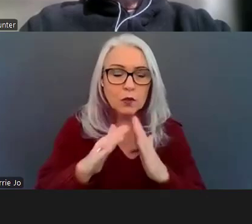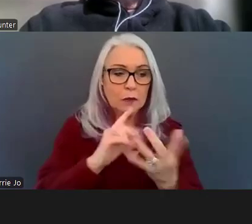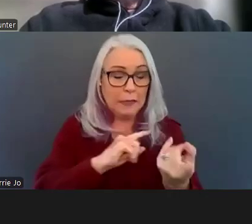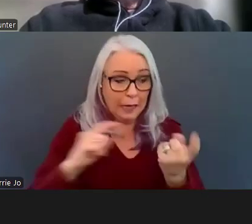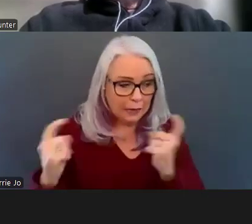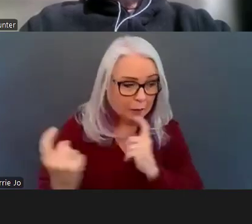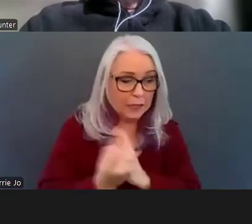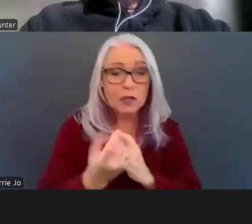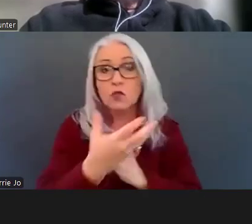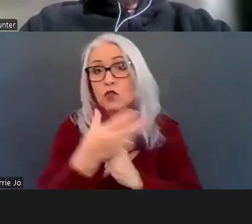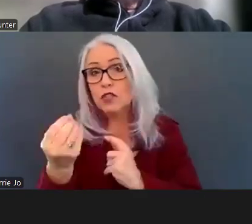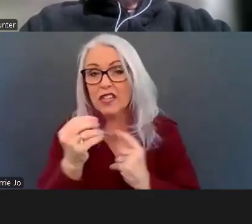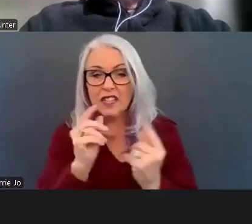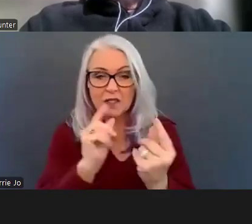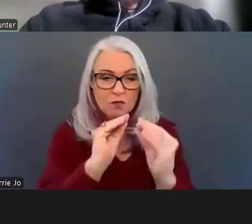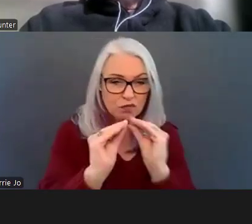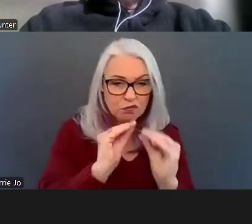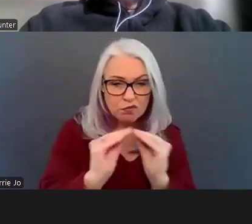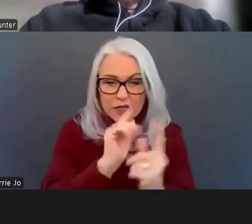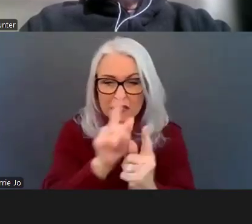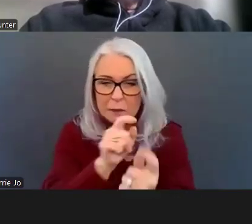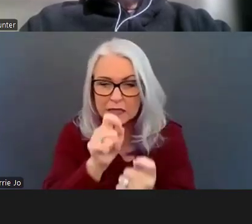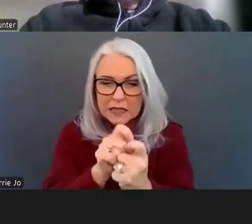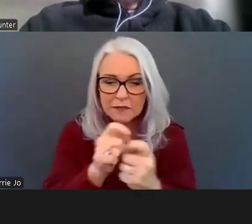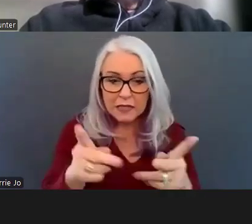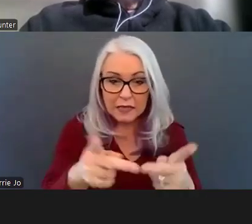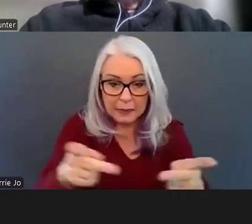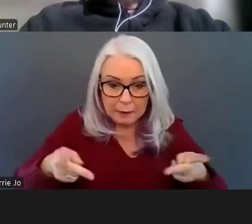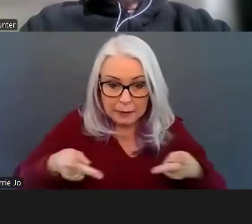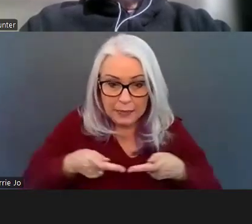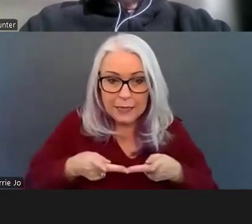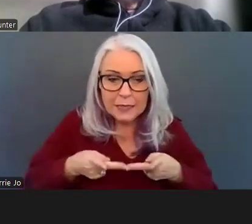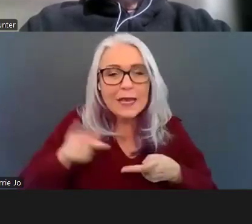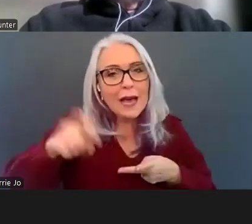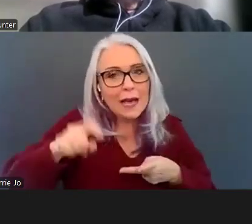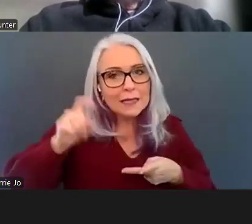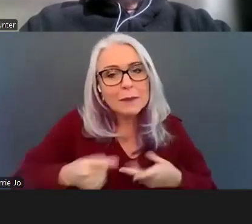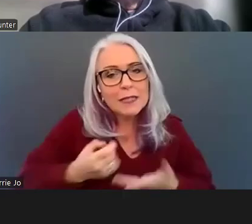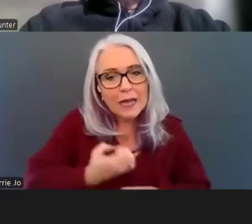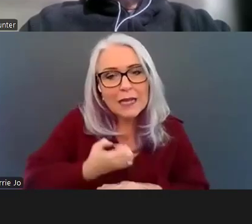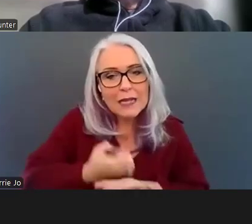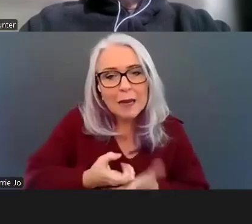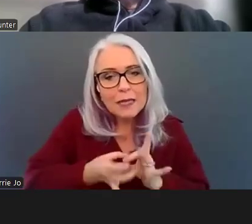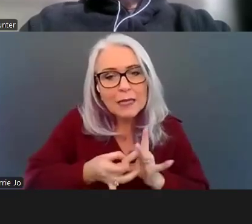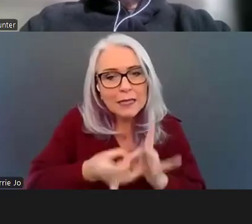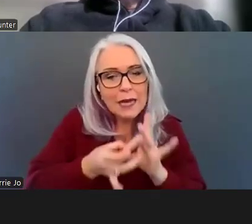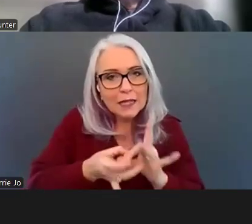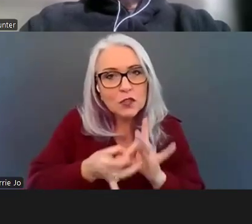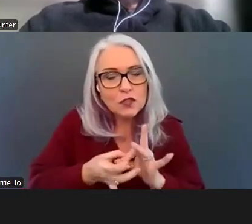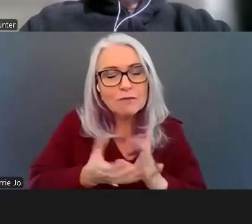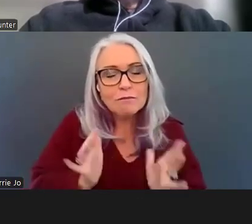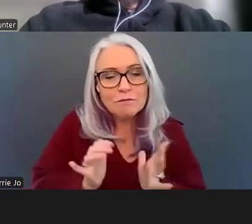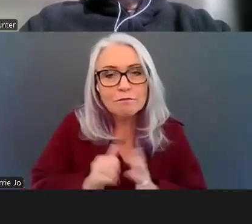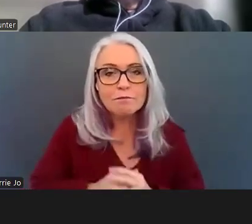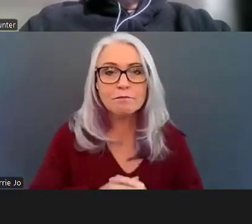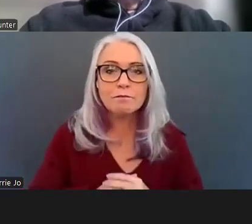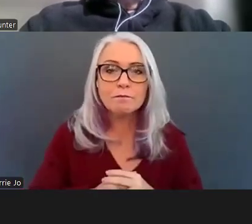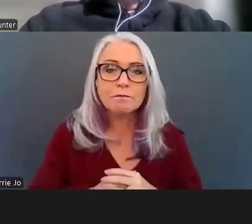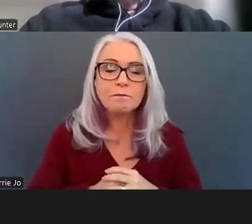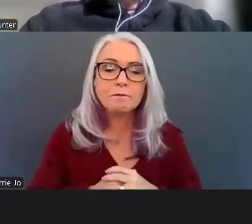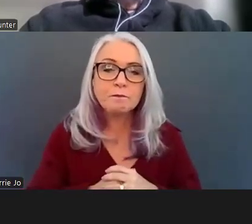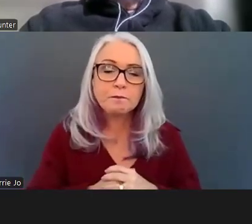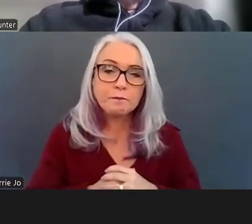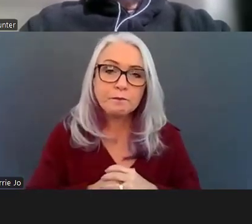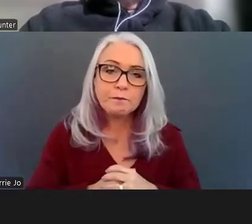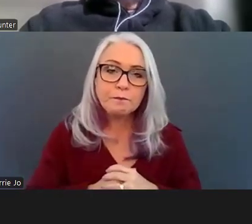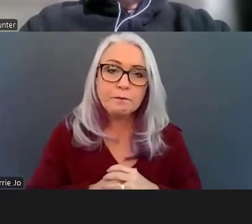it to individual sites, there has to be an economic component to it to make it feasible. I think the biggest challenge is just knowing